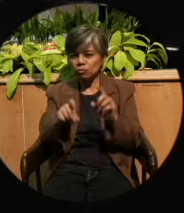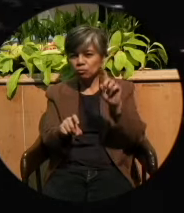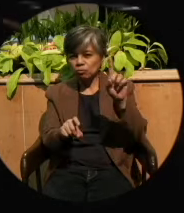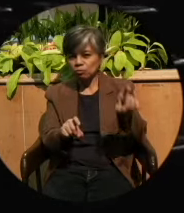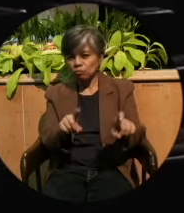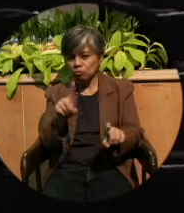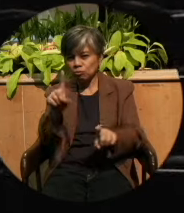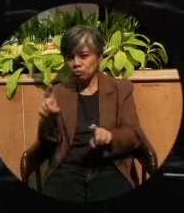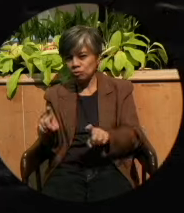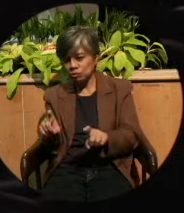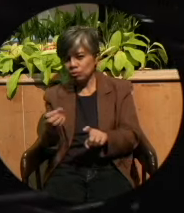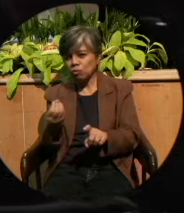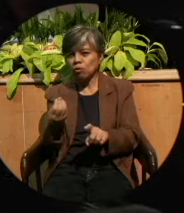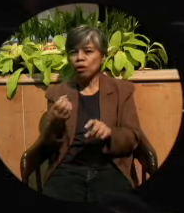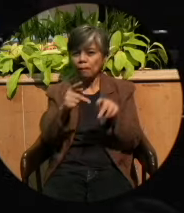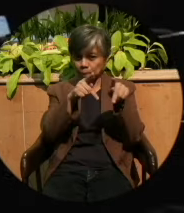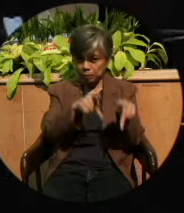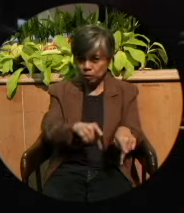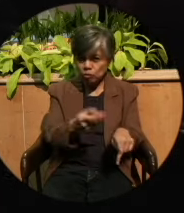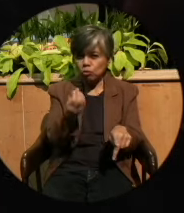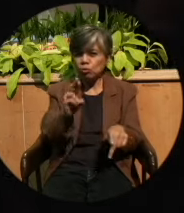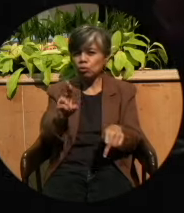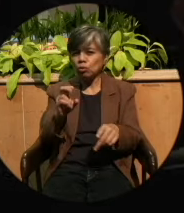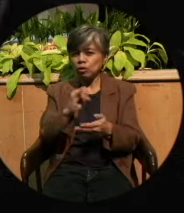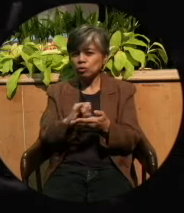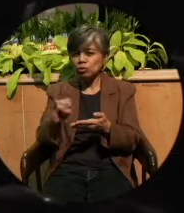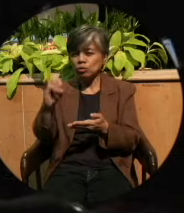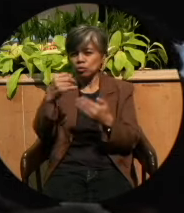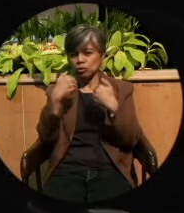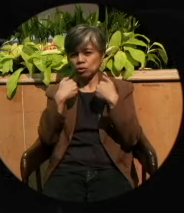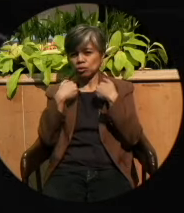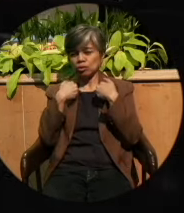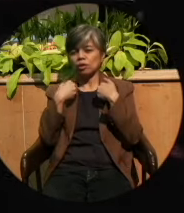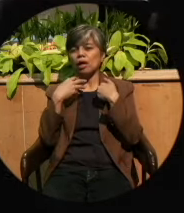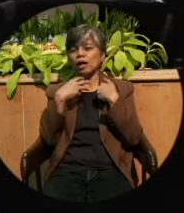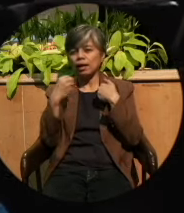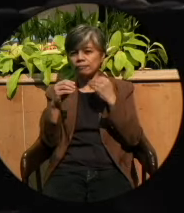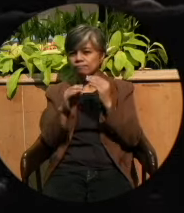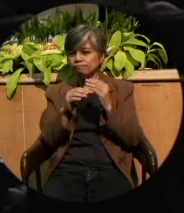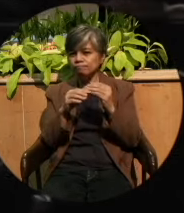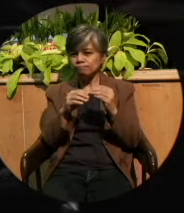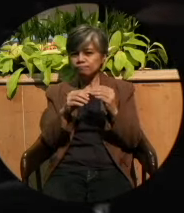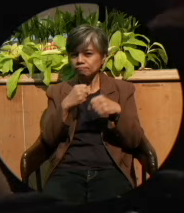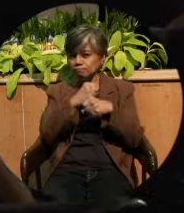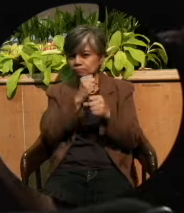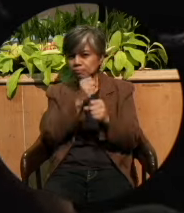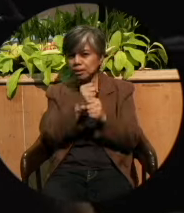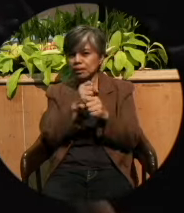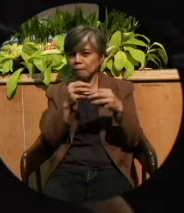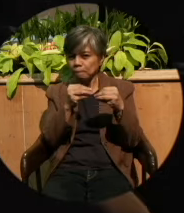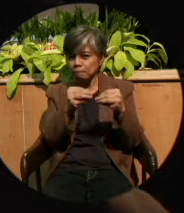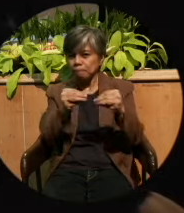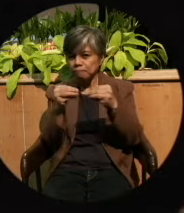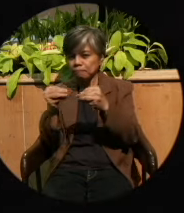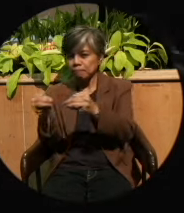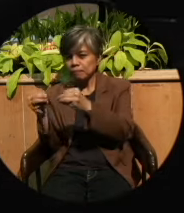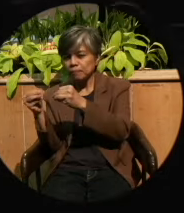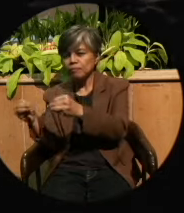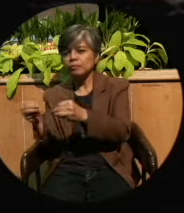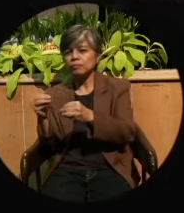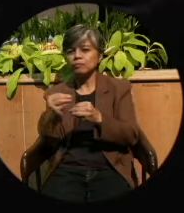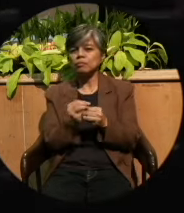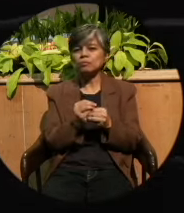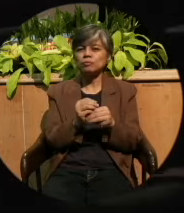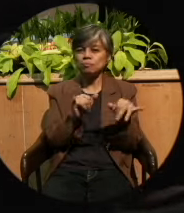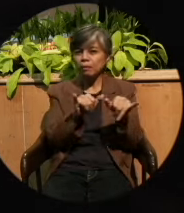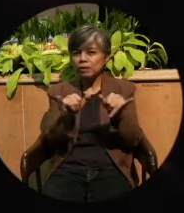or an institution had, and then developed a methodology to measure the world